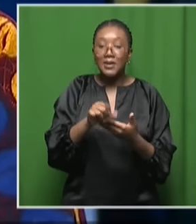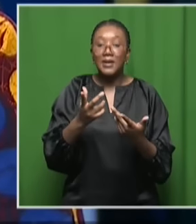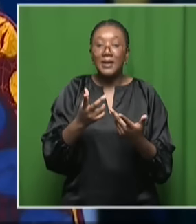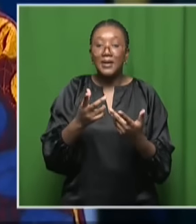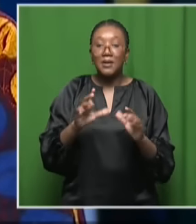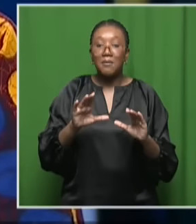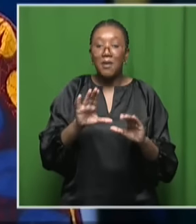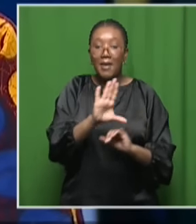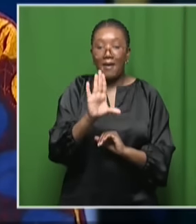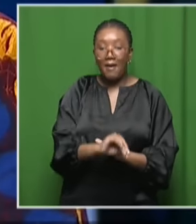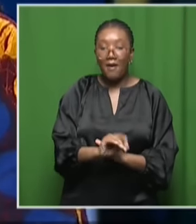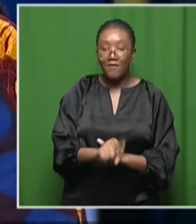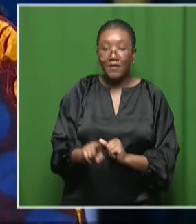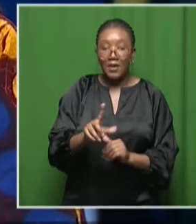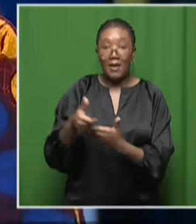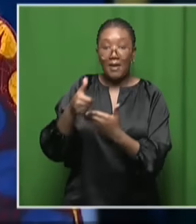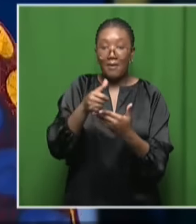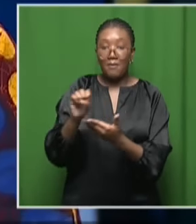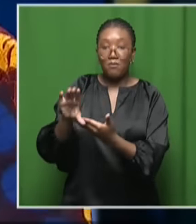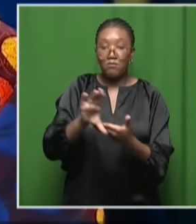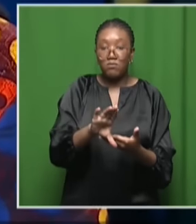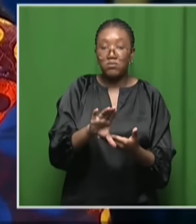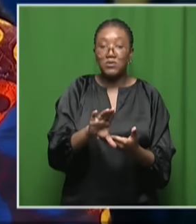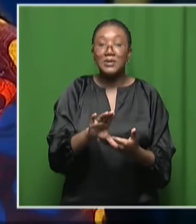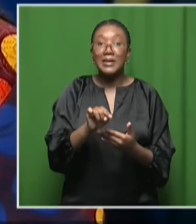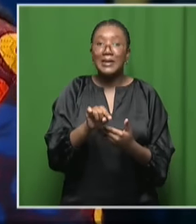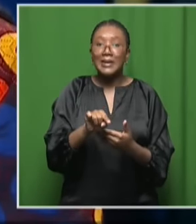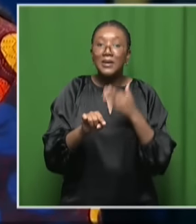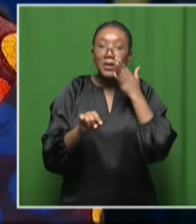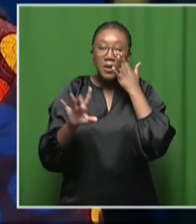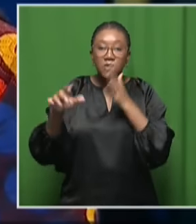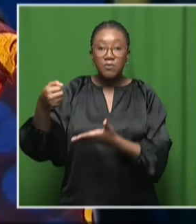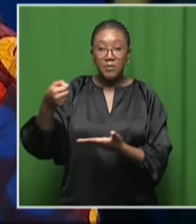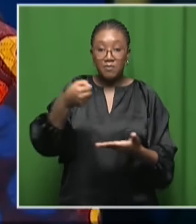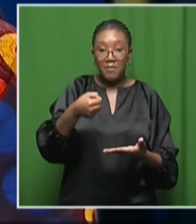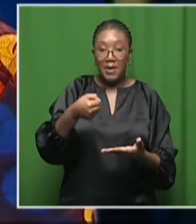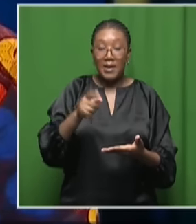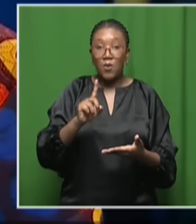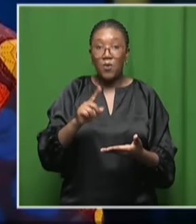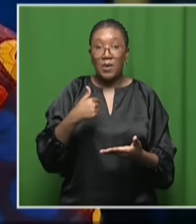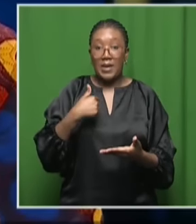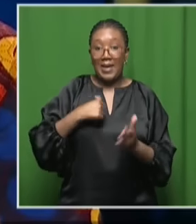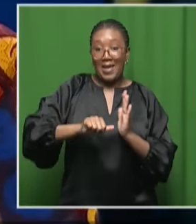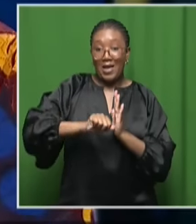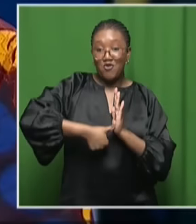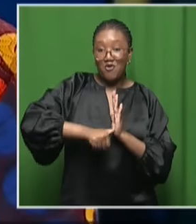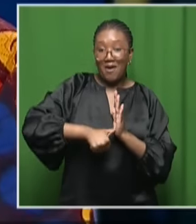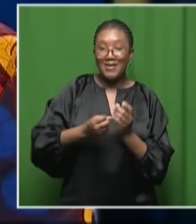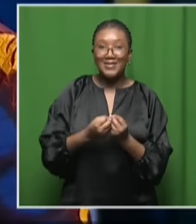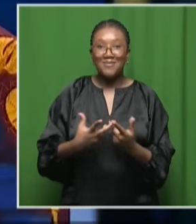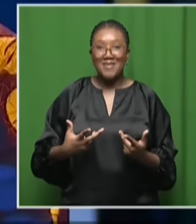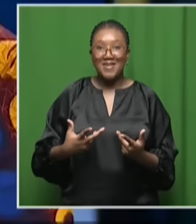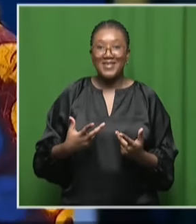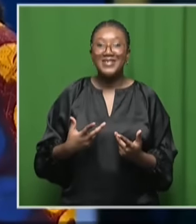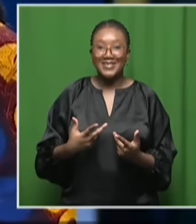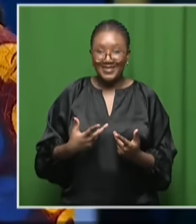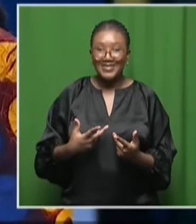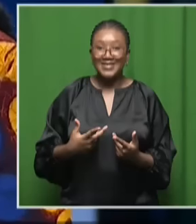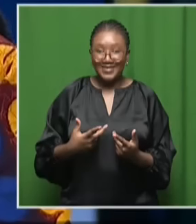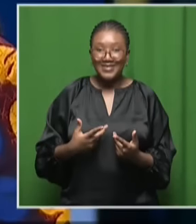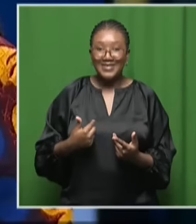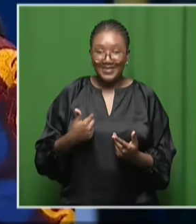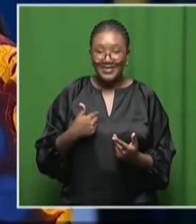But one of the big questions about that has been how much of this is grants, so actually gifts, money that